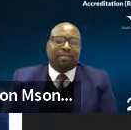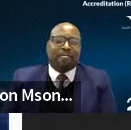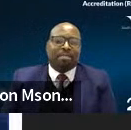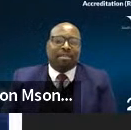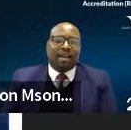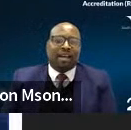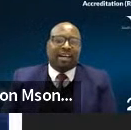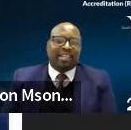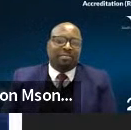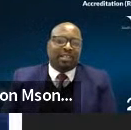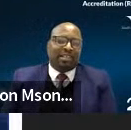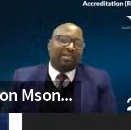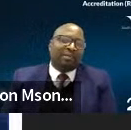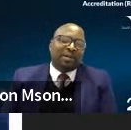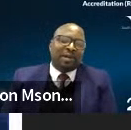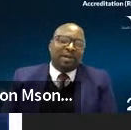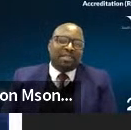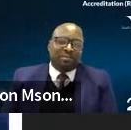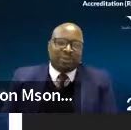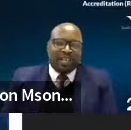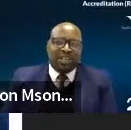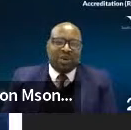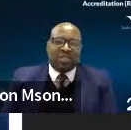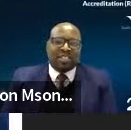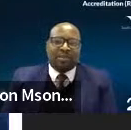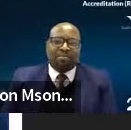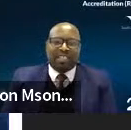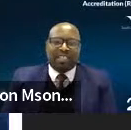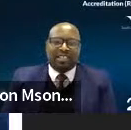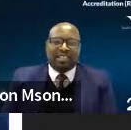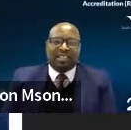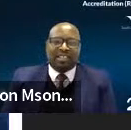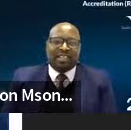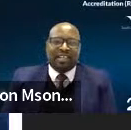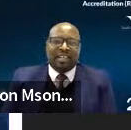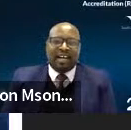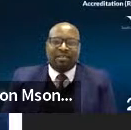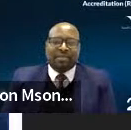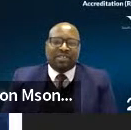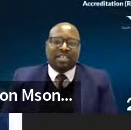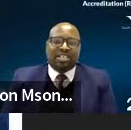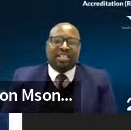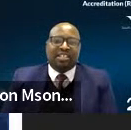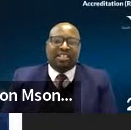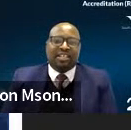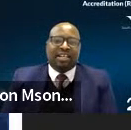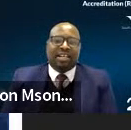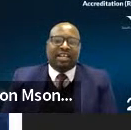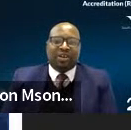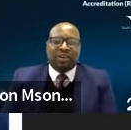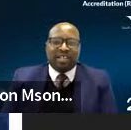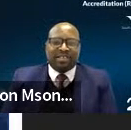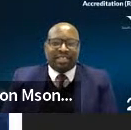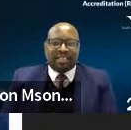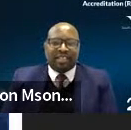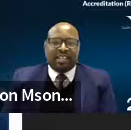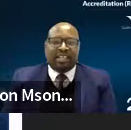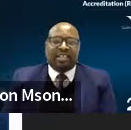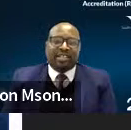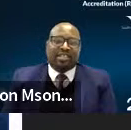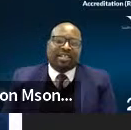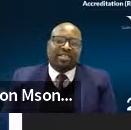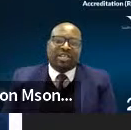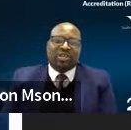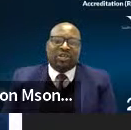excise. Academically, Mr. Pokane holds a bachelor degree in administration and honors degree